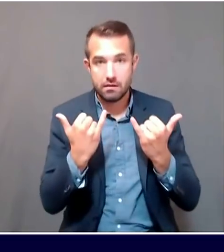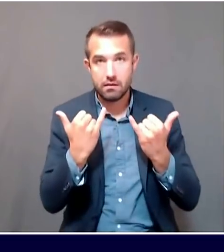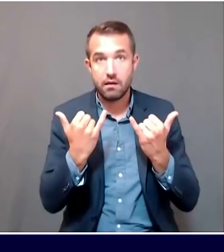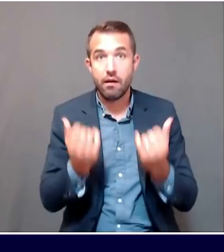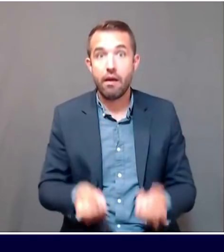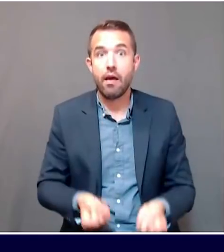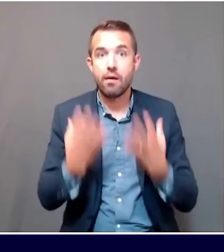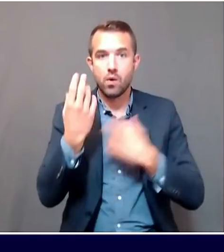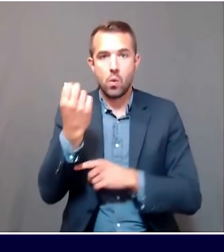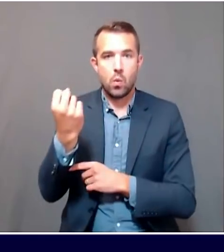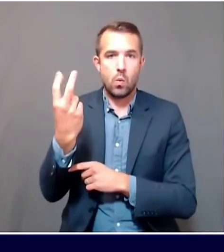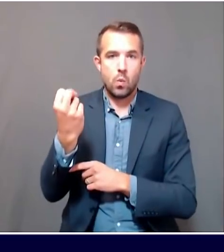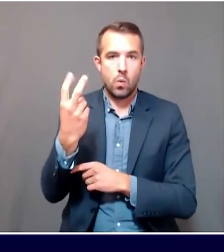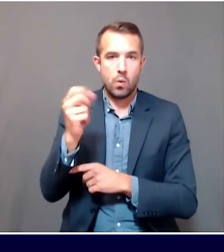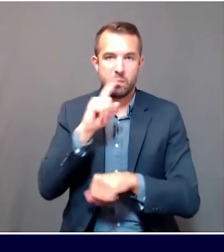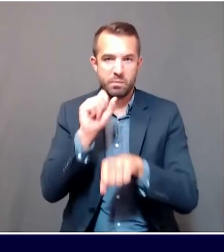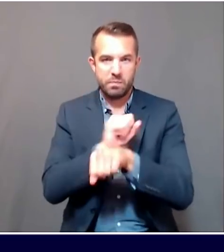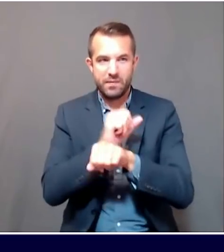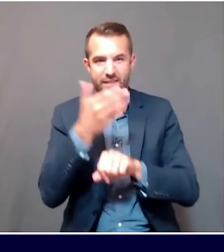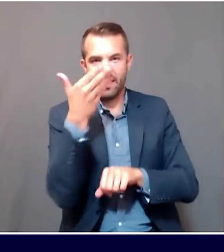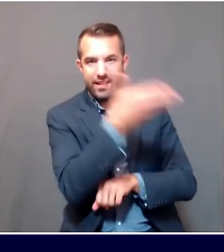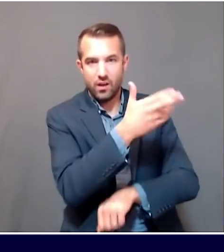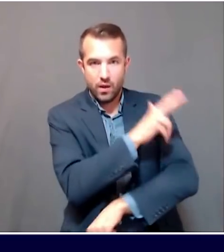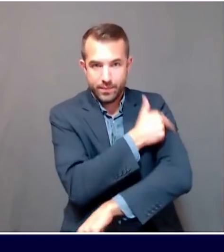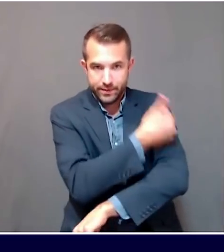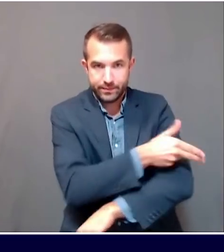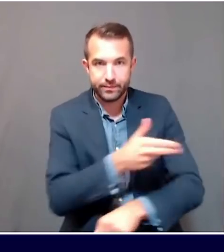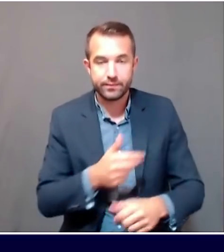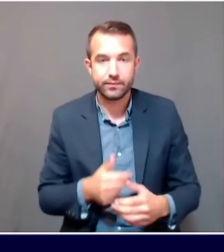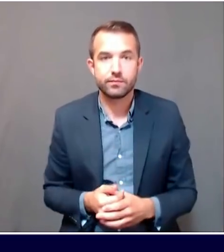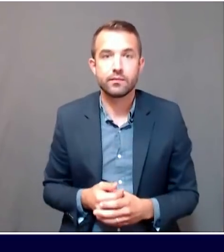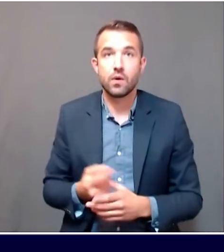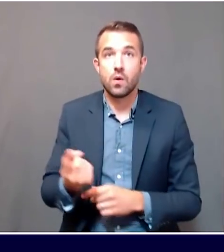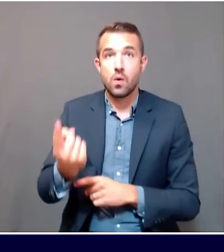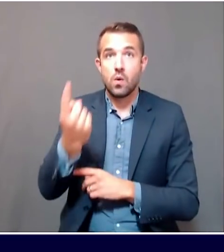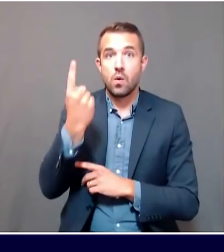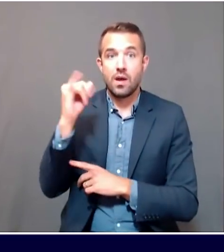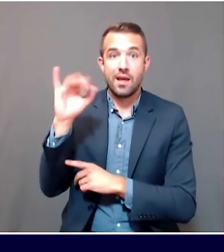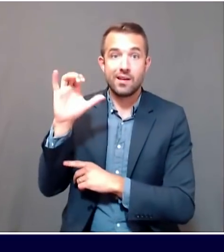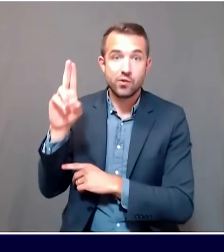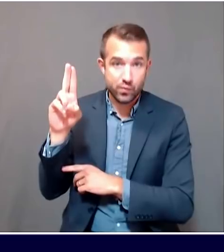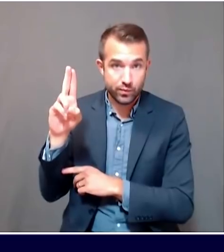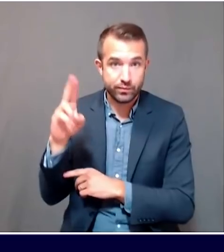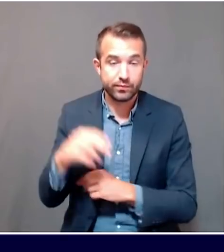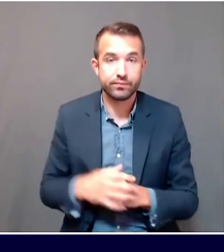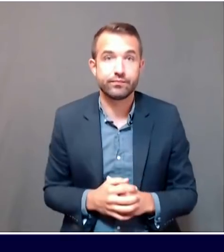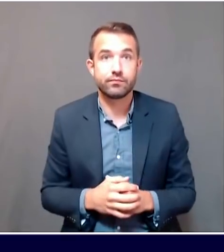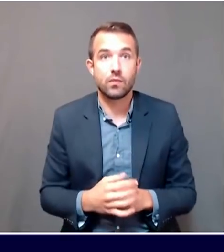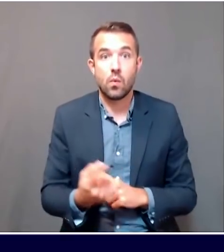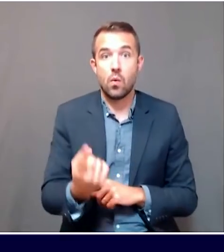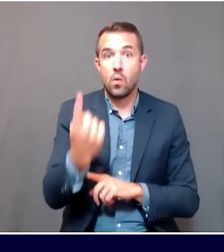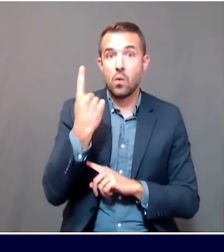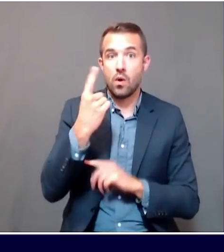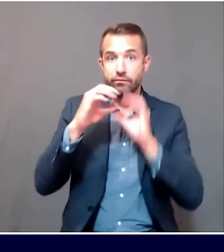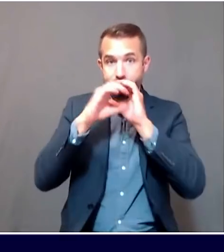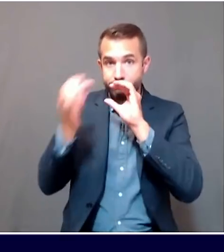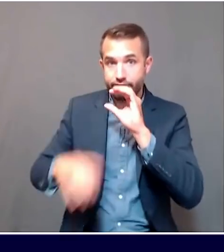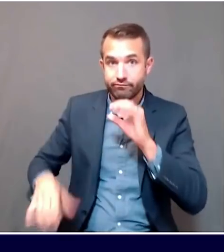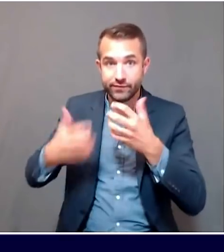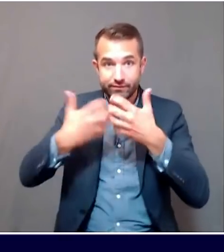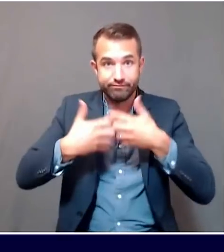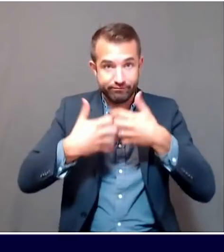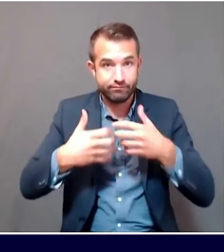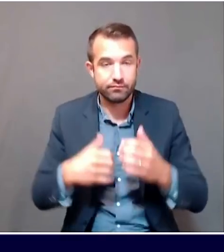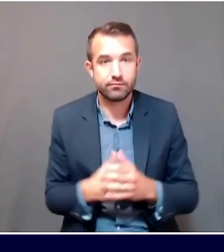who are currently hospitalized, one of whom is in the ICU and one of whom is on a ventilator.